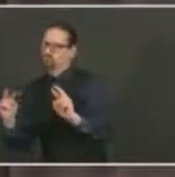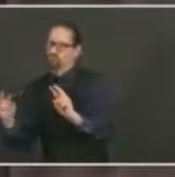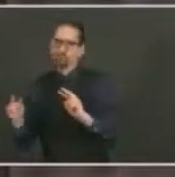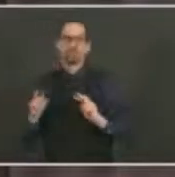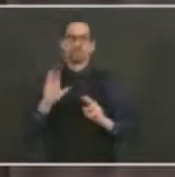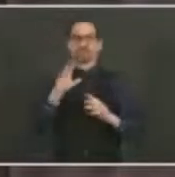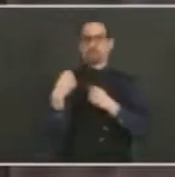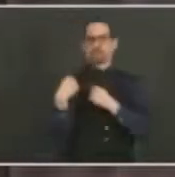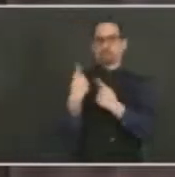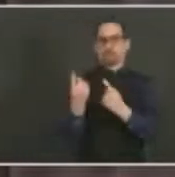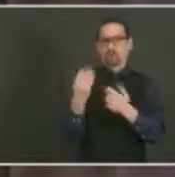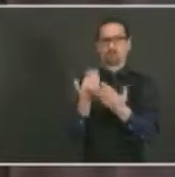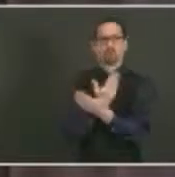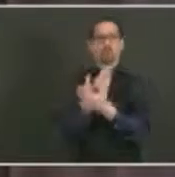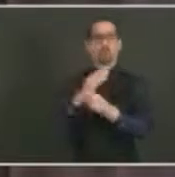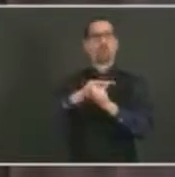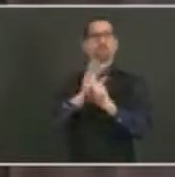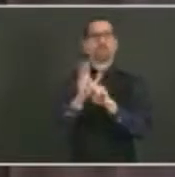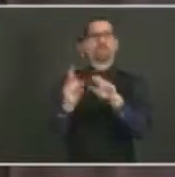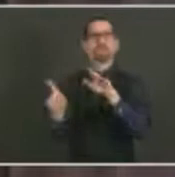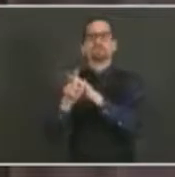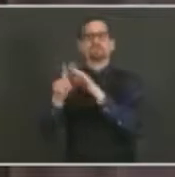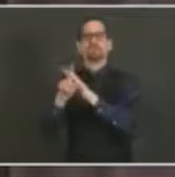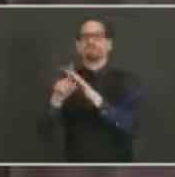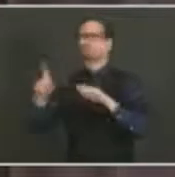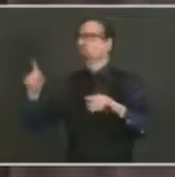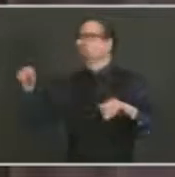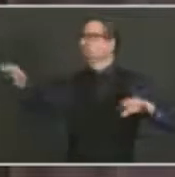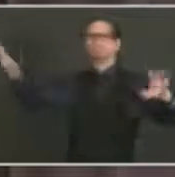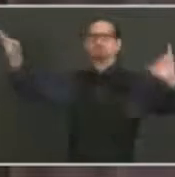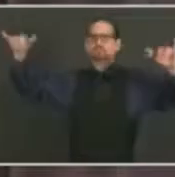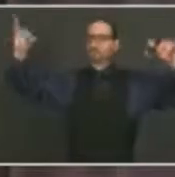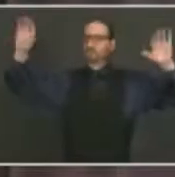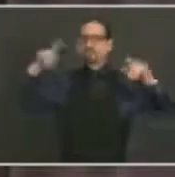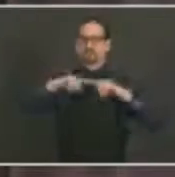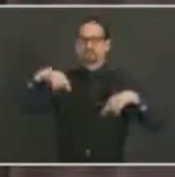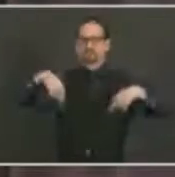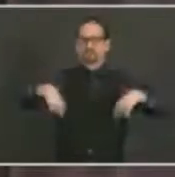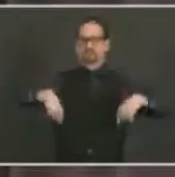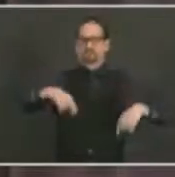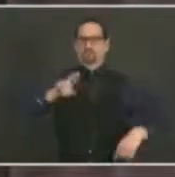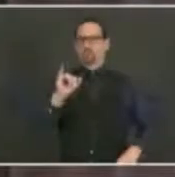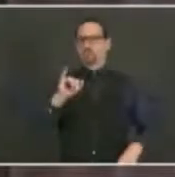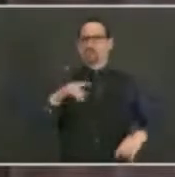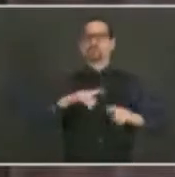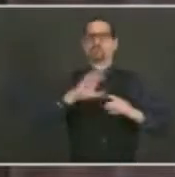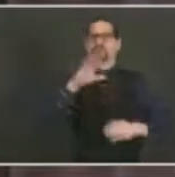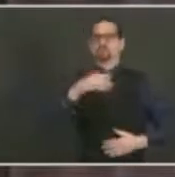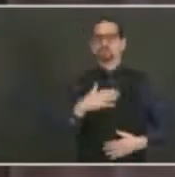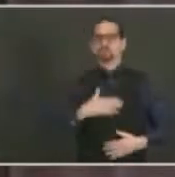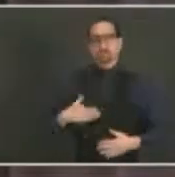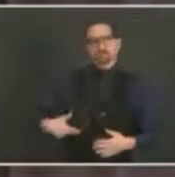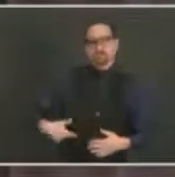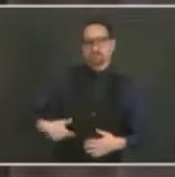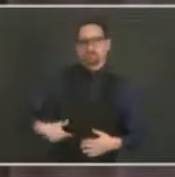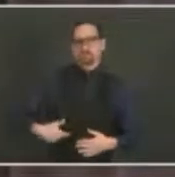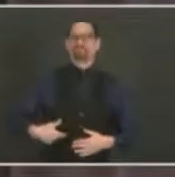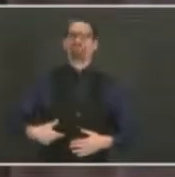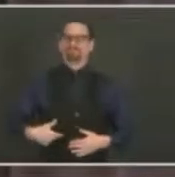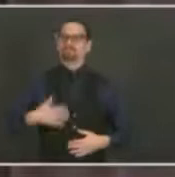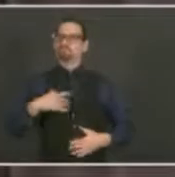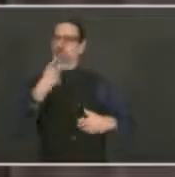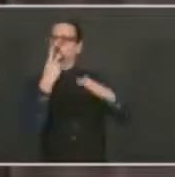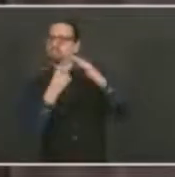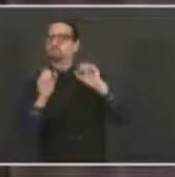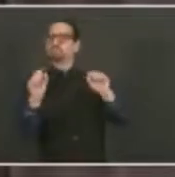here yet, we have every expectation that we will confirm that they're here and that they likely already are